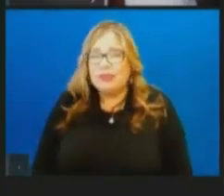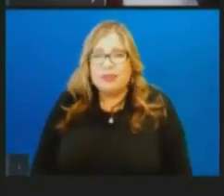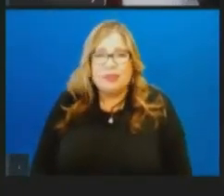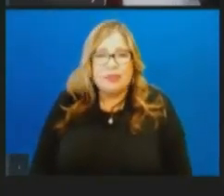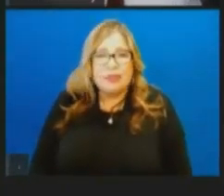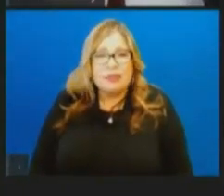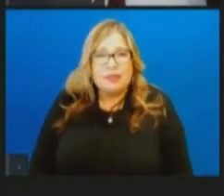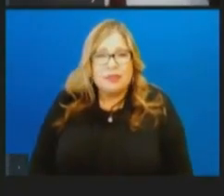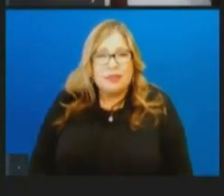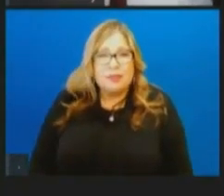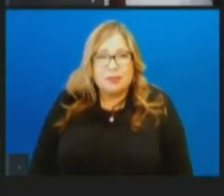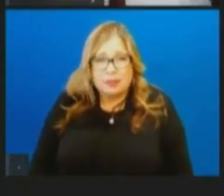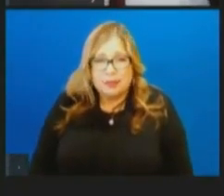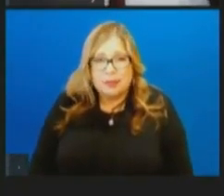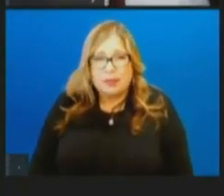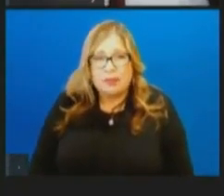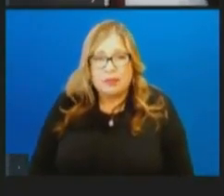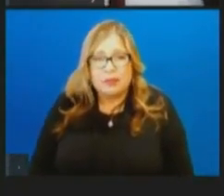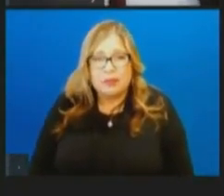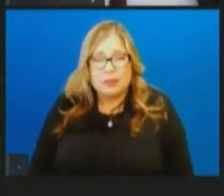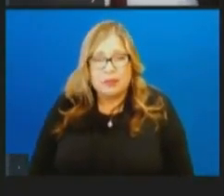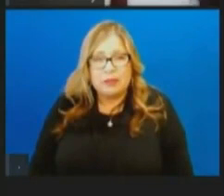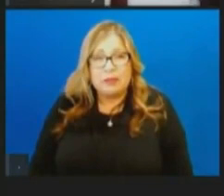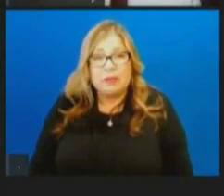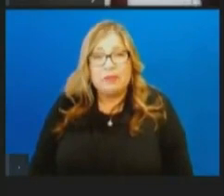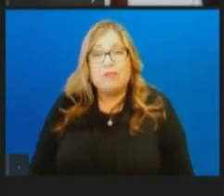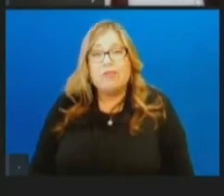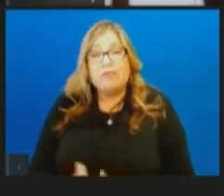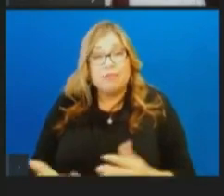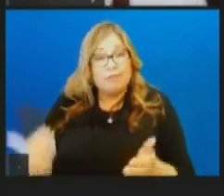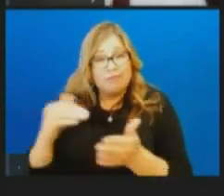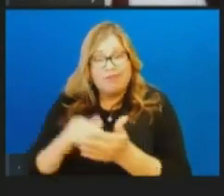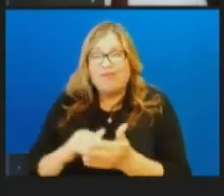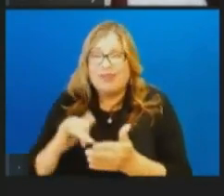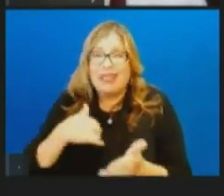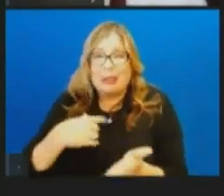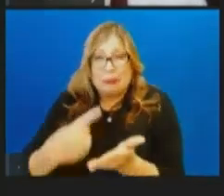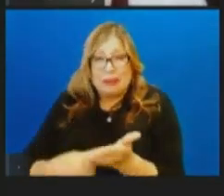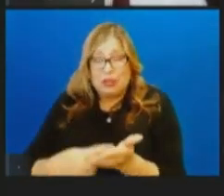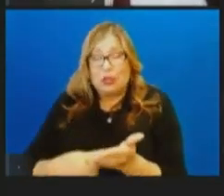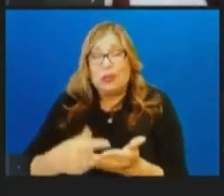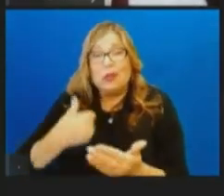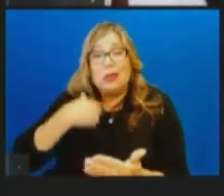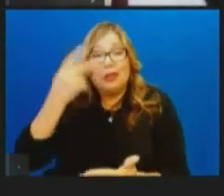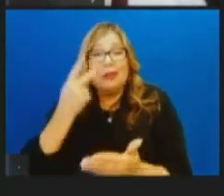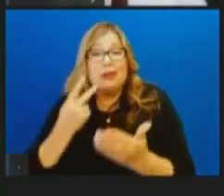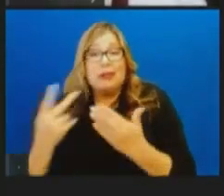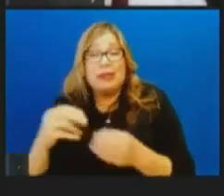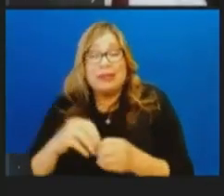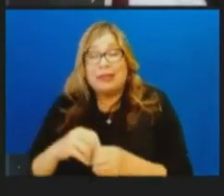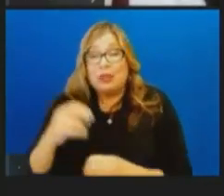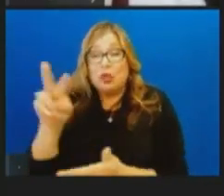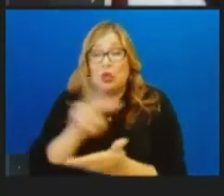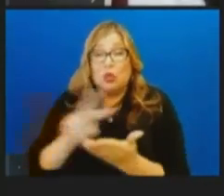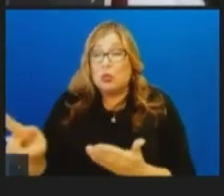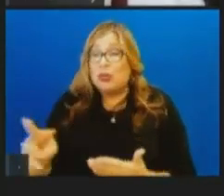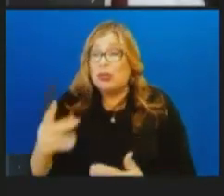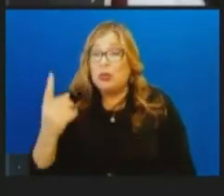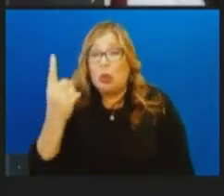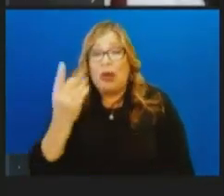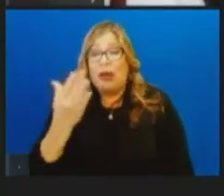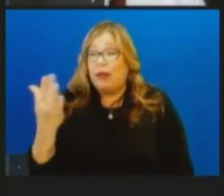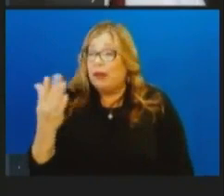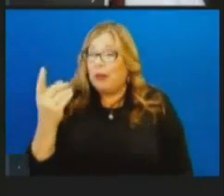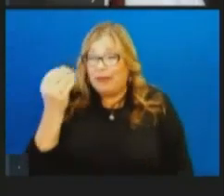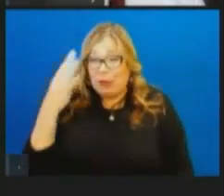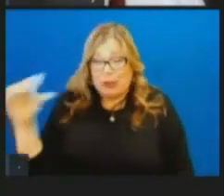And so, as I said, this reassessment looking in 2 weeks is not going to be about a single indicator. It's going to be about a composite